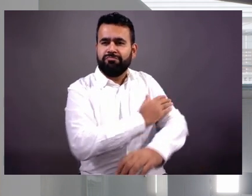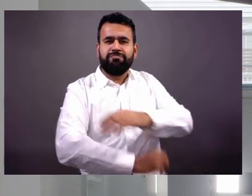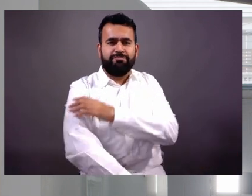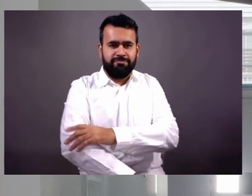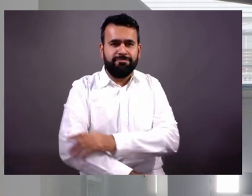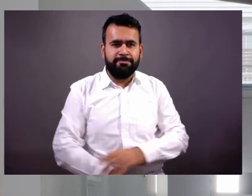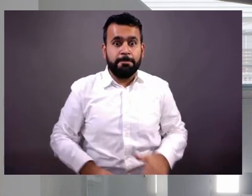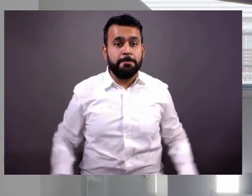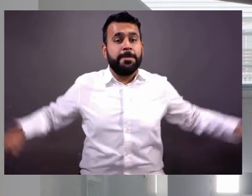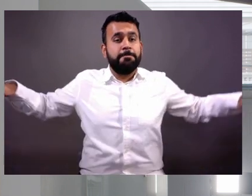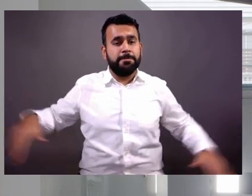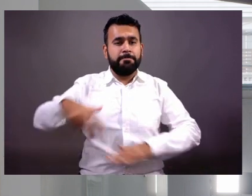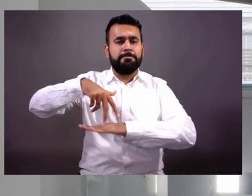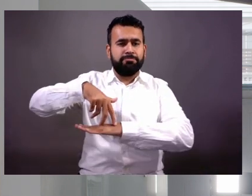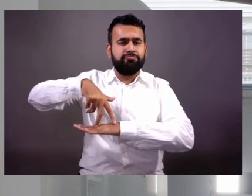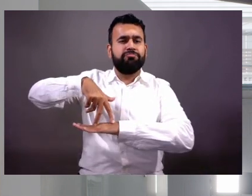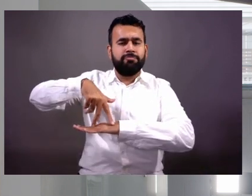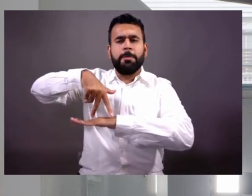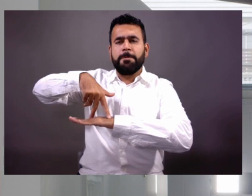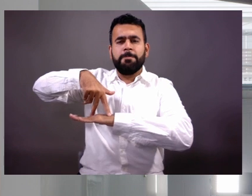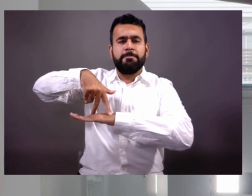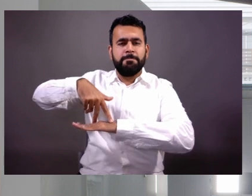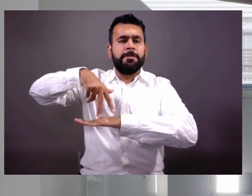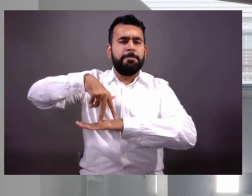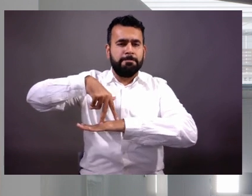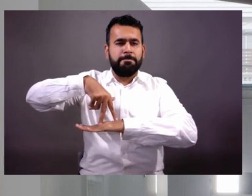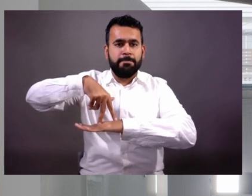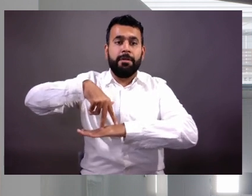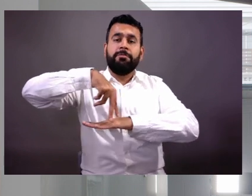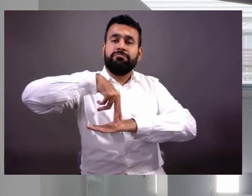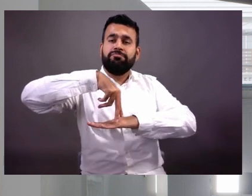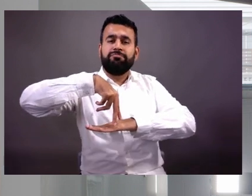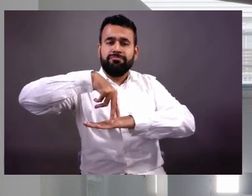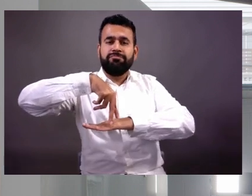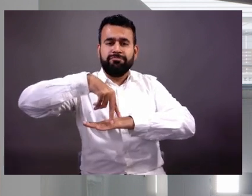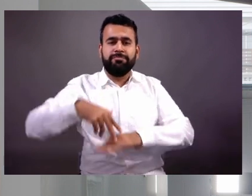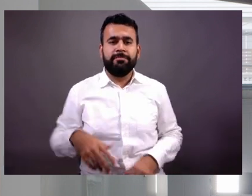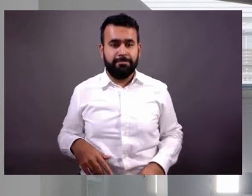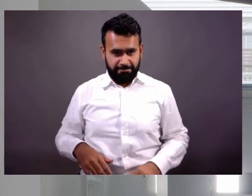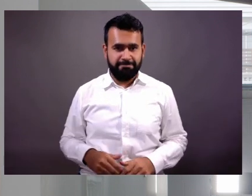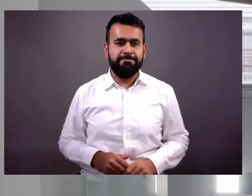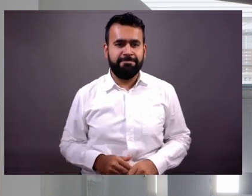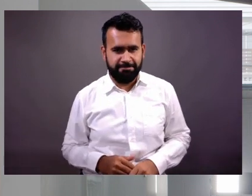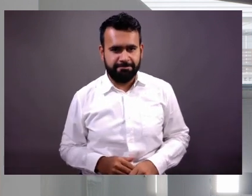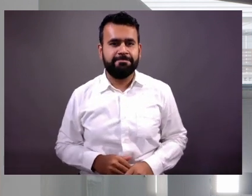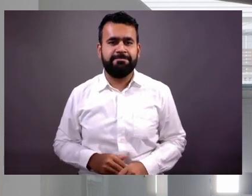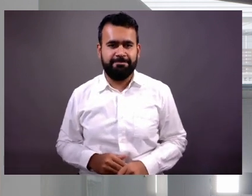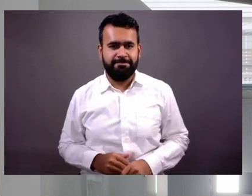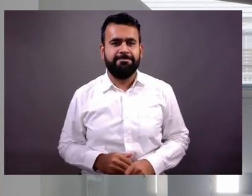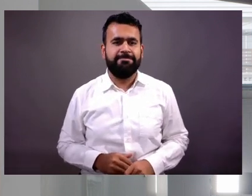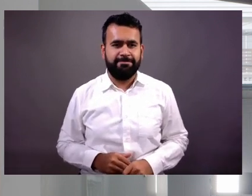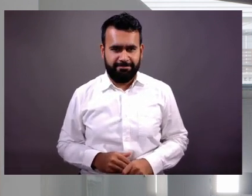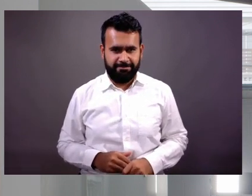going back. And then you jump open and then you move your arm back, open,